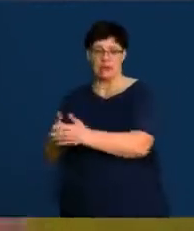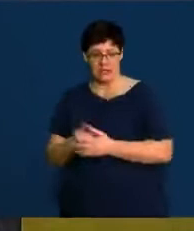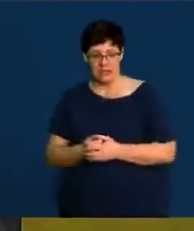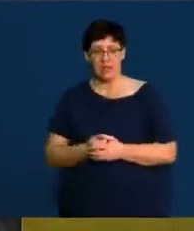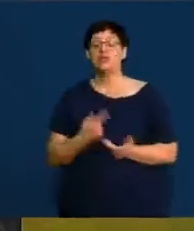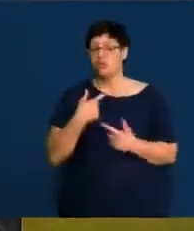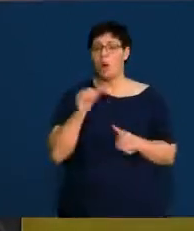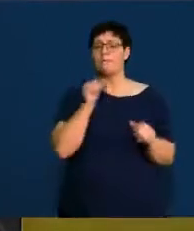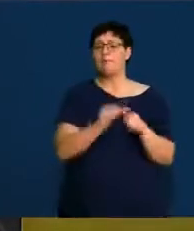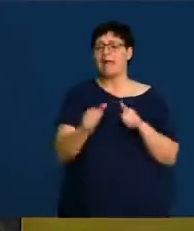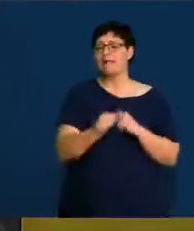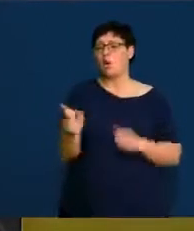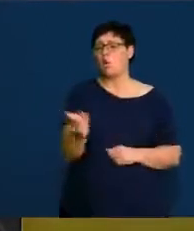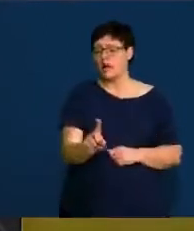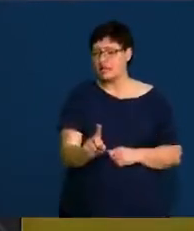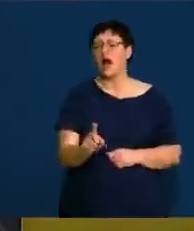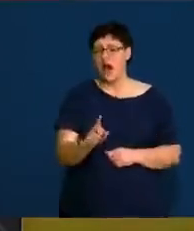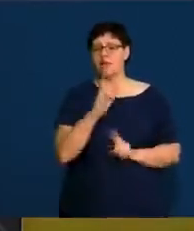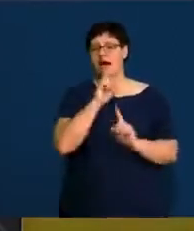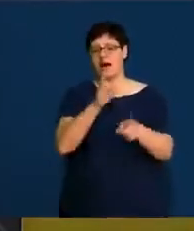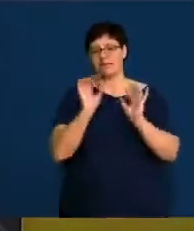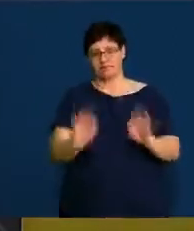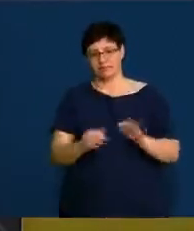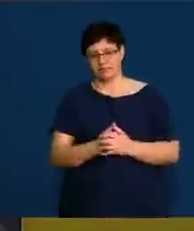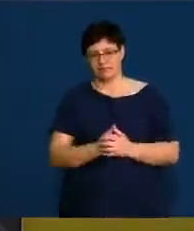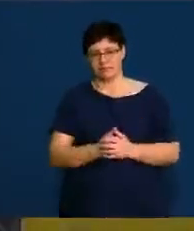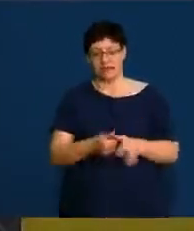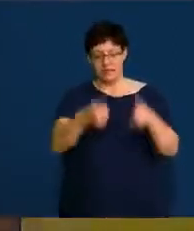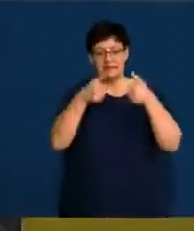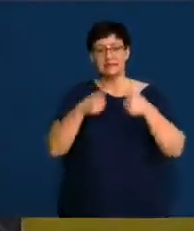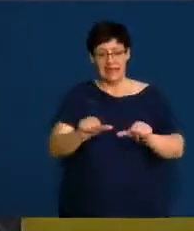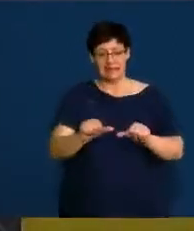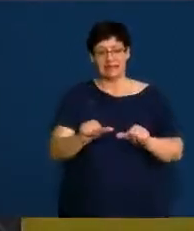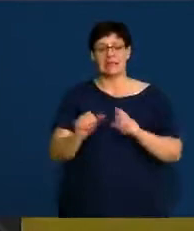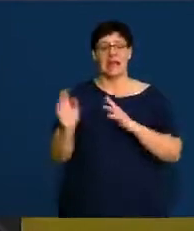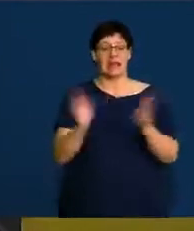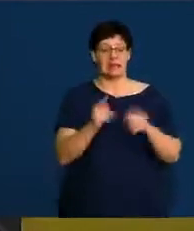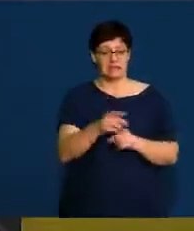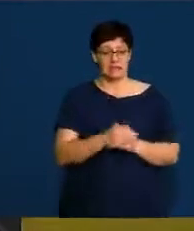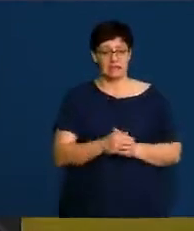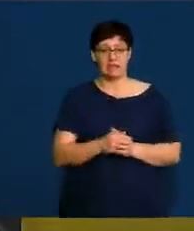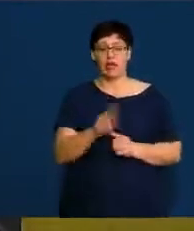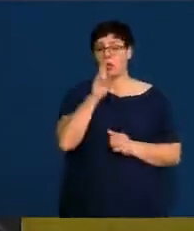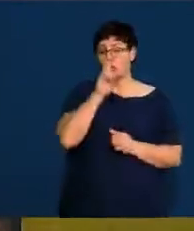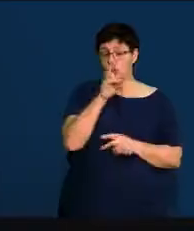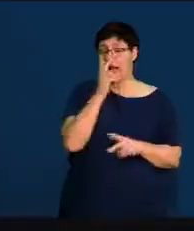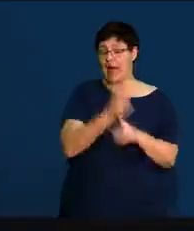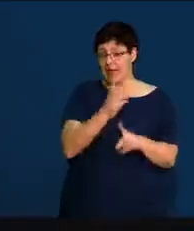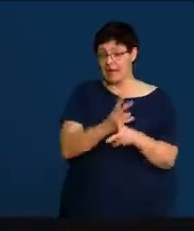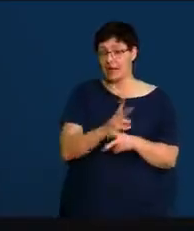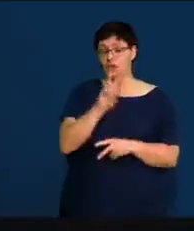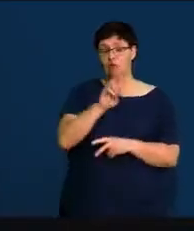be better able you to get the answer right. Let's look at the next one on climate. So, looking at climate again,